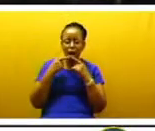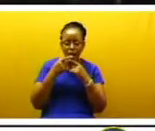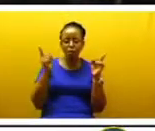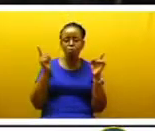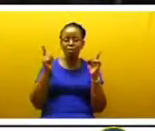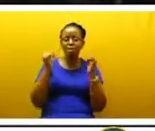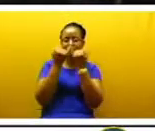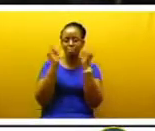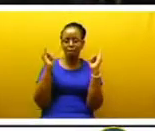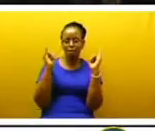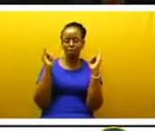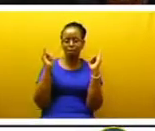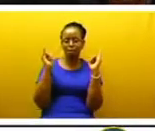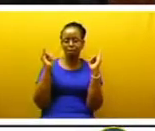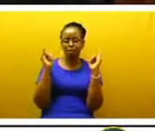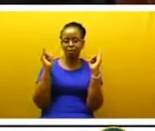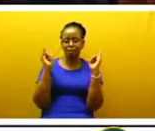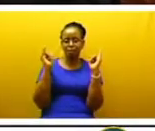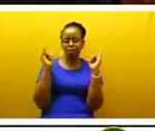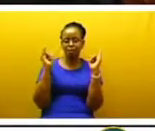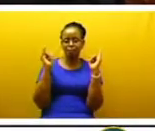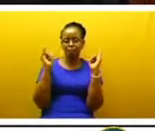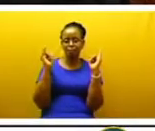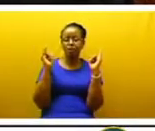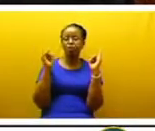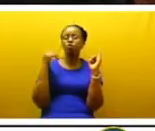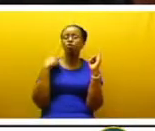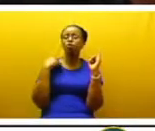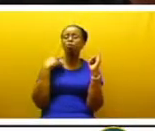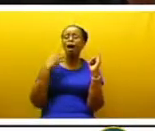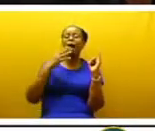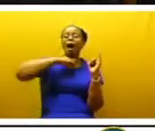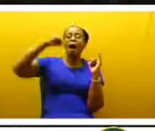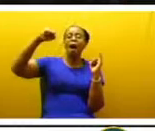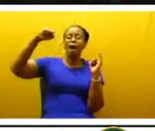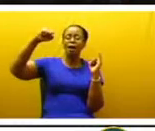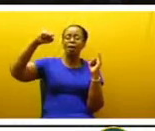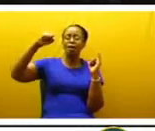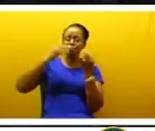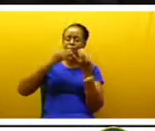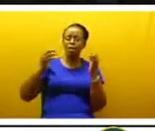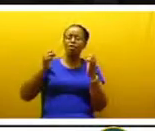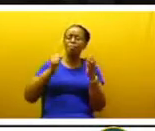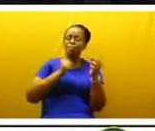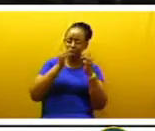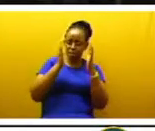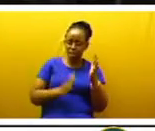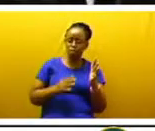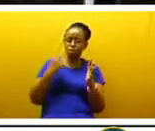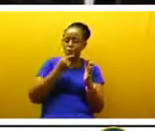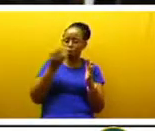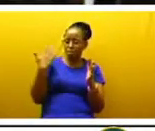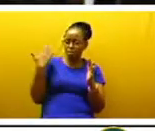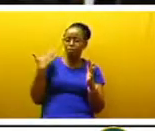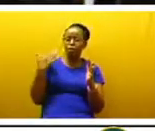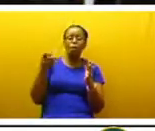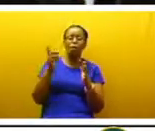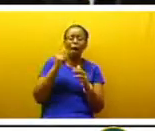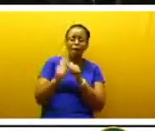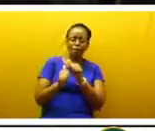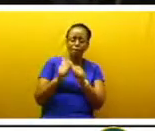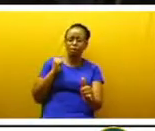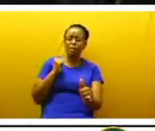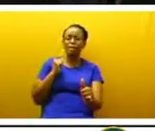hang freedom fighters who were resisting the Universal Declaration